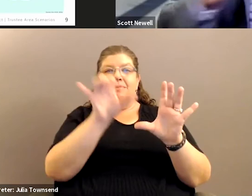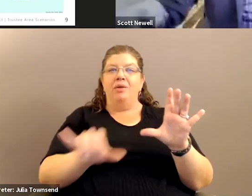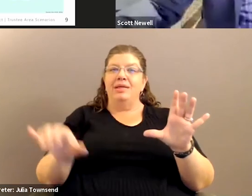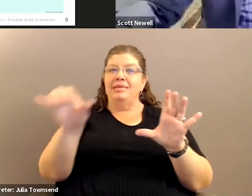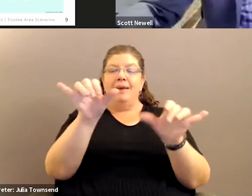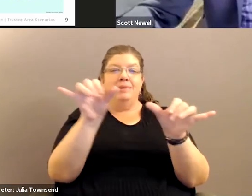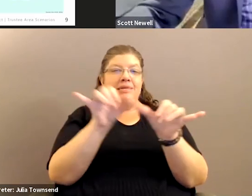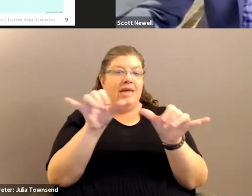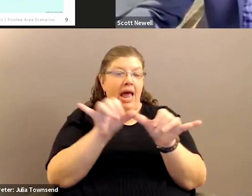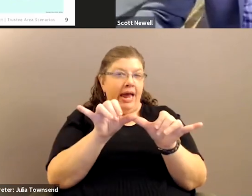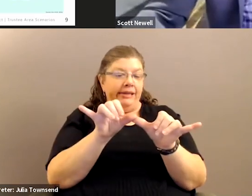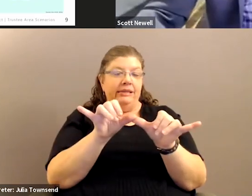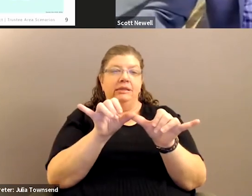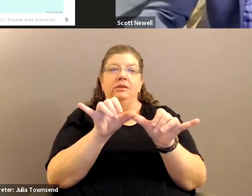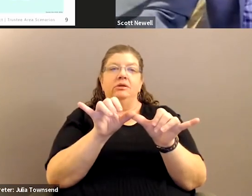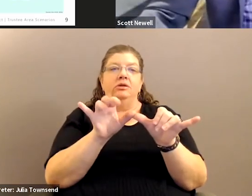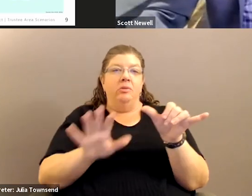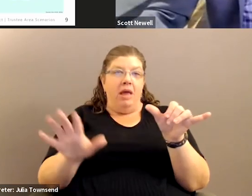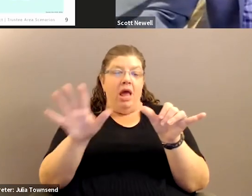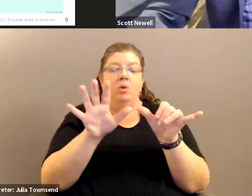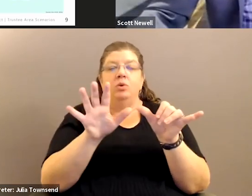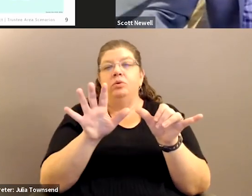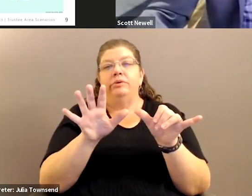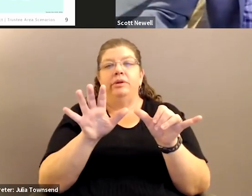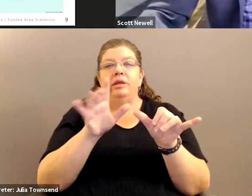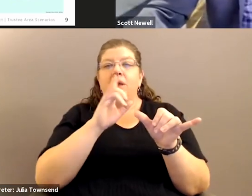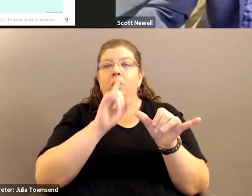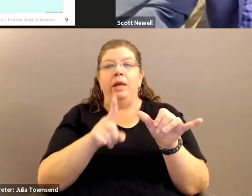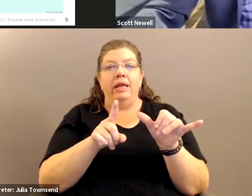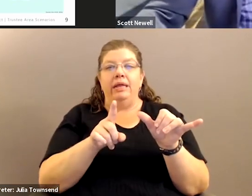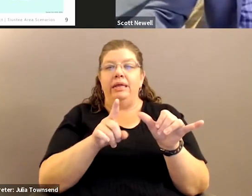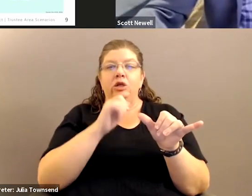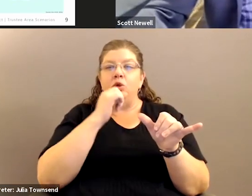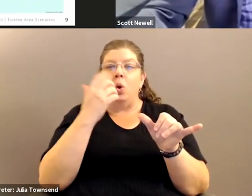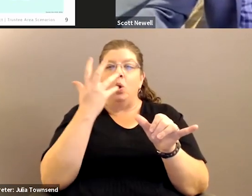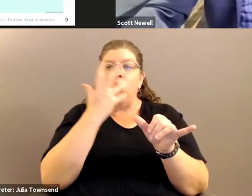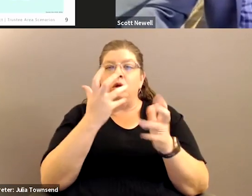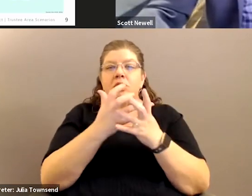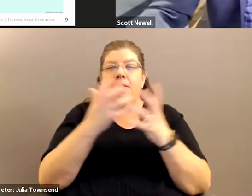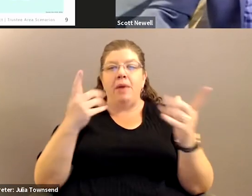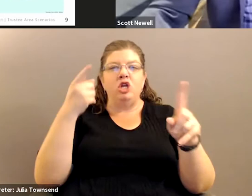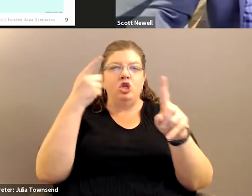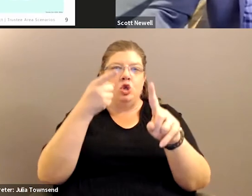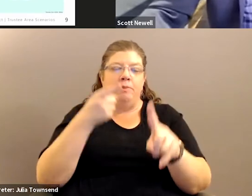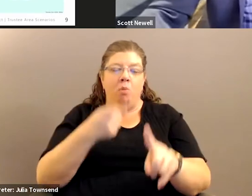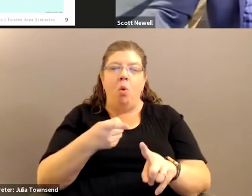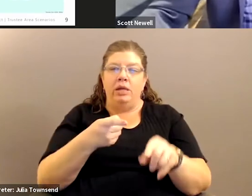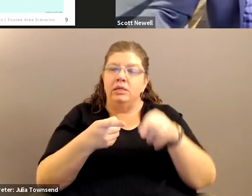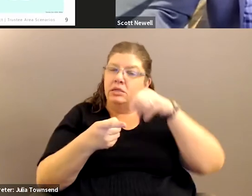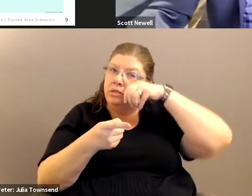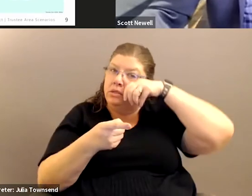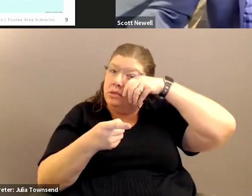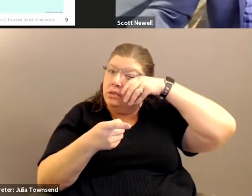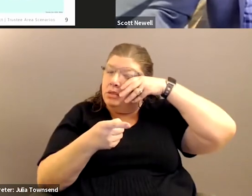size they don't really look so much at certain points of